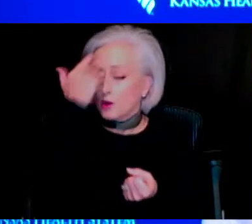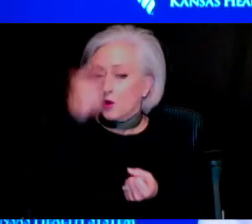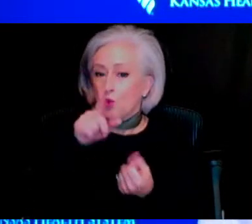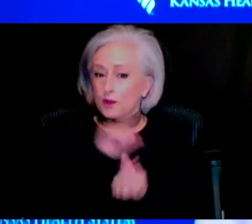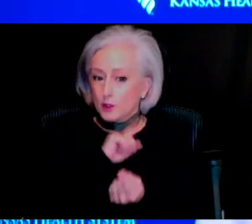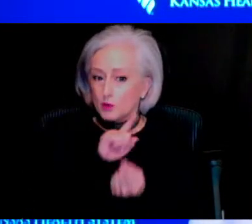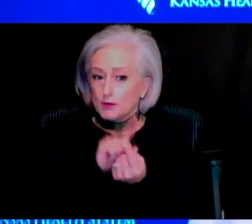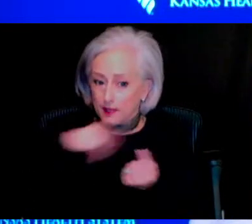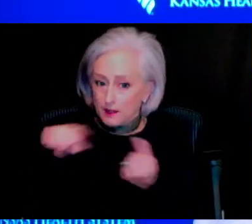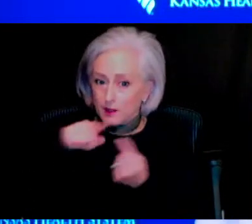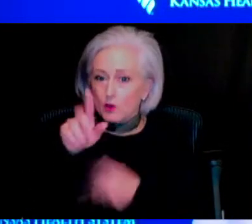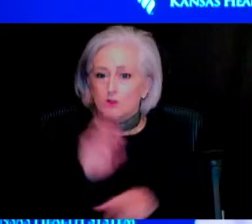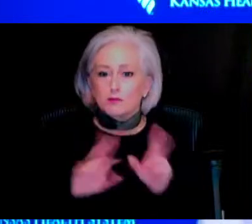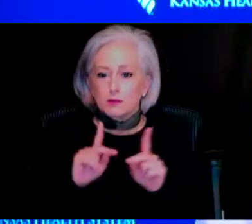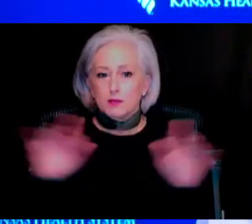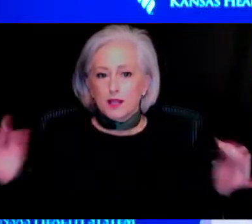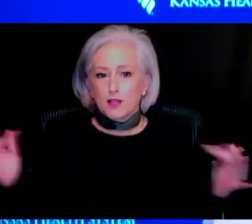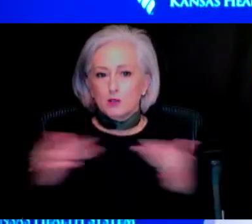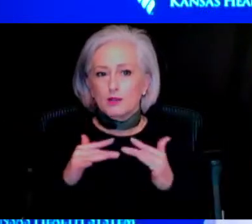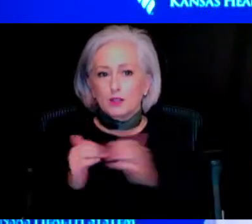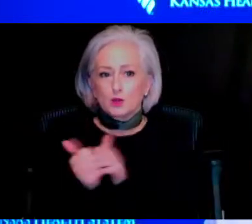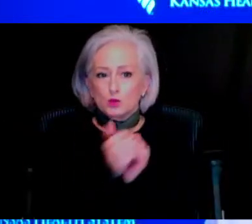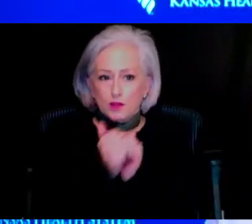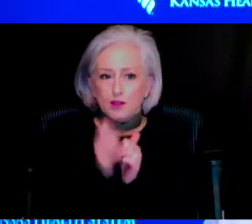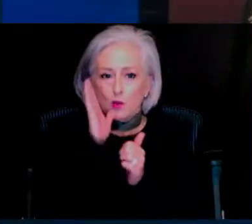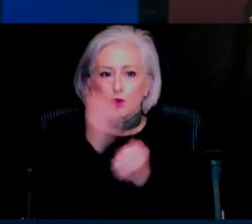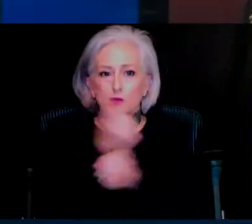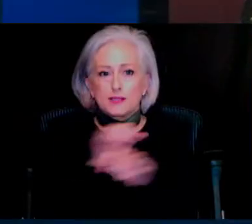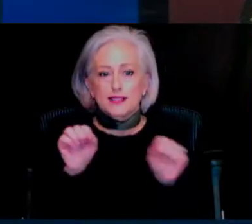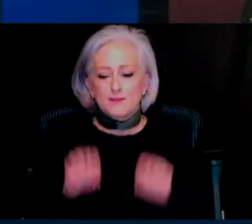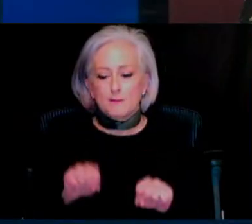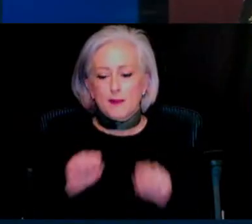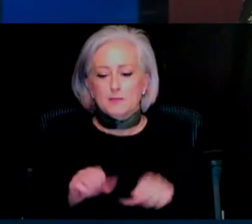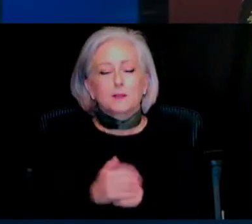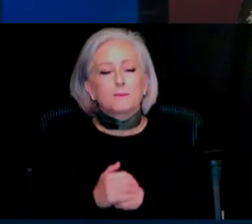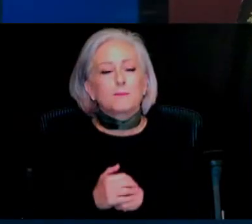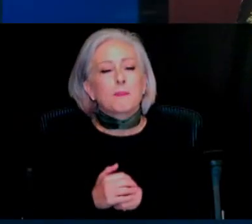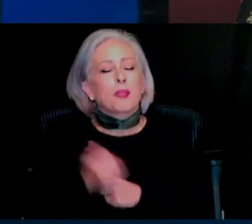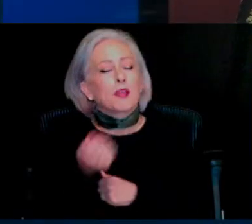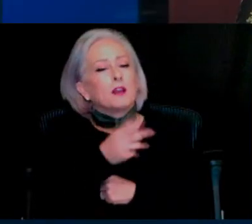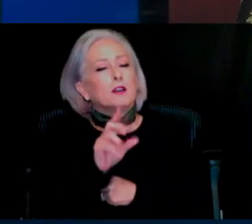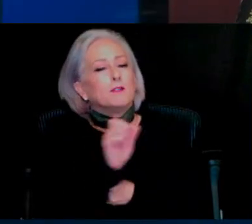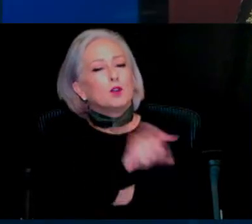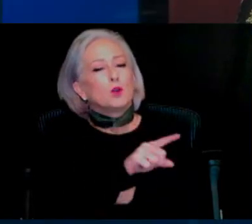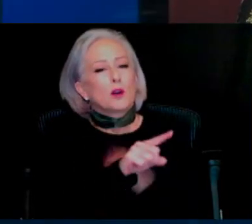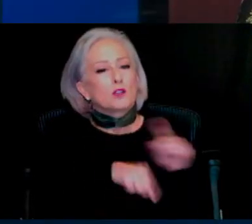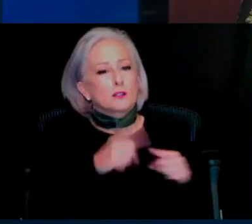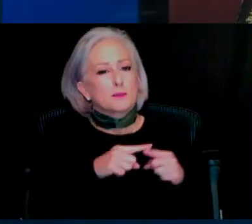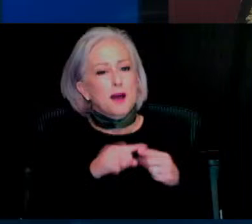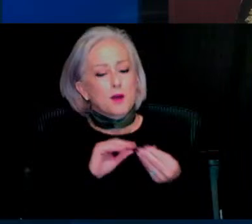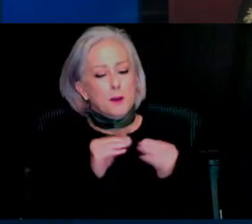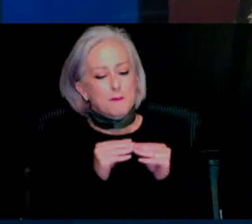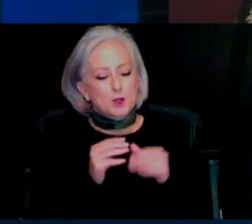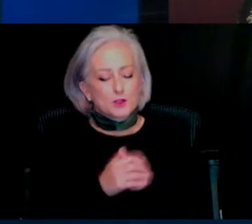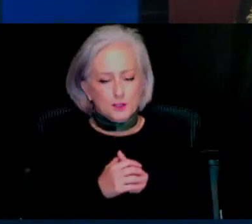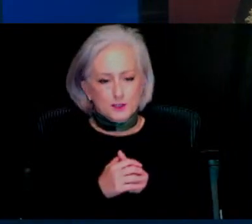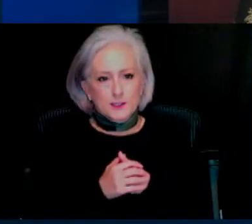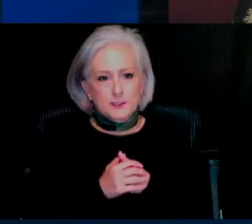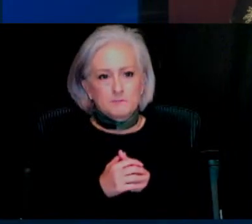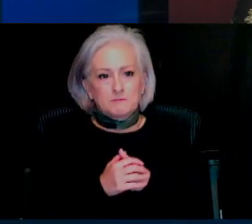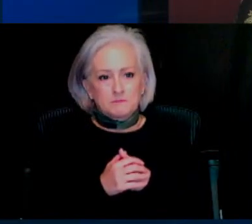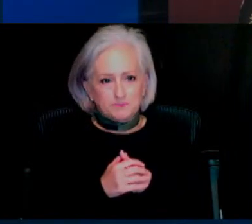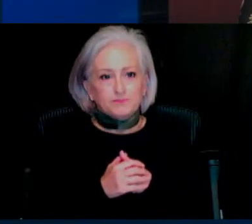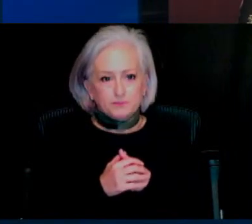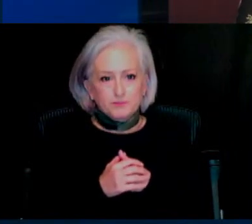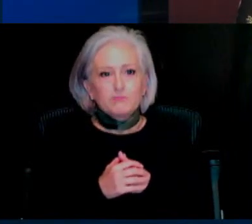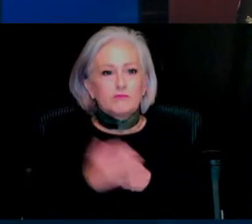with them, it can be as safe as possible. And Dr. Hawkinson, a couple questions about the numbers, and if you know them, great. If not, we can get